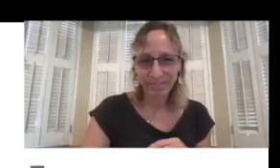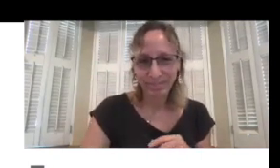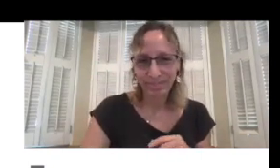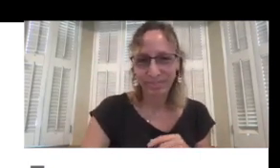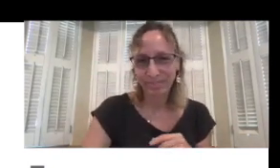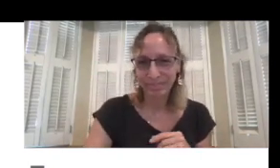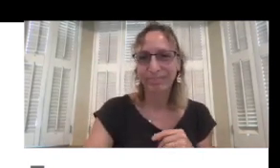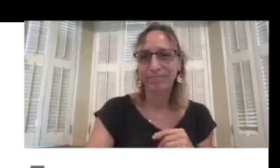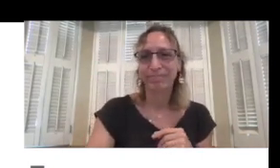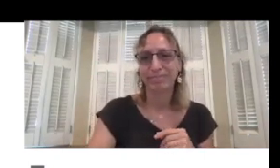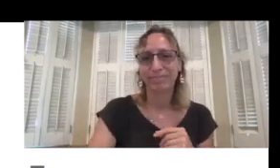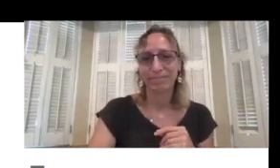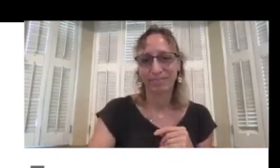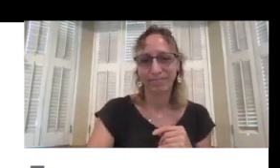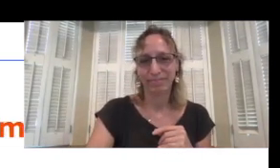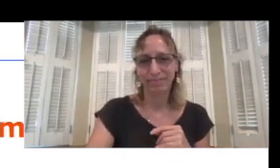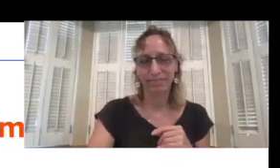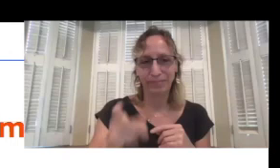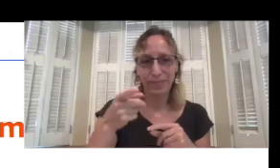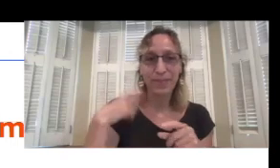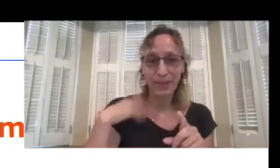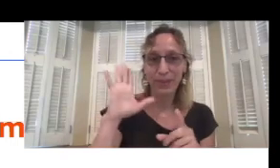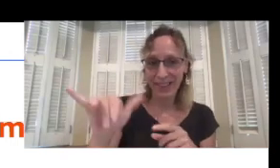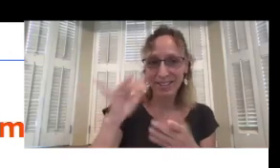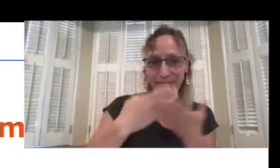something that we'll talk about today.